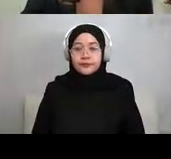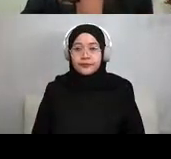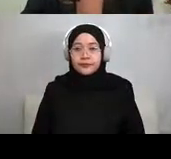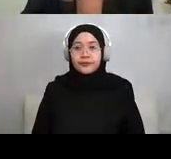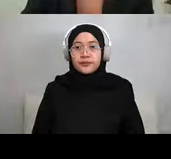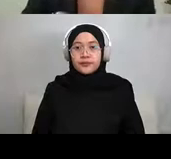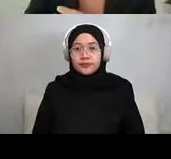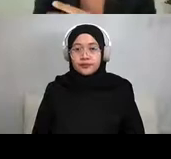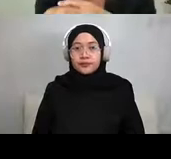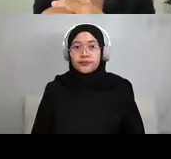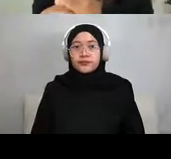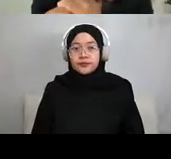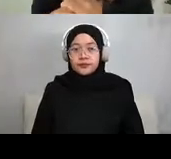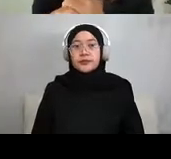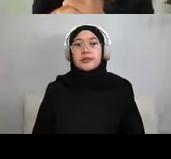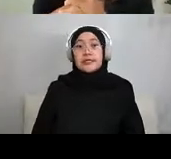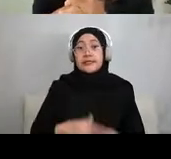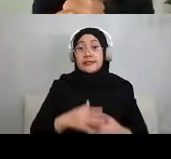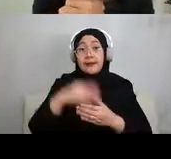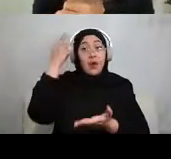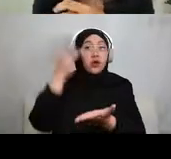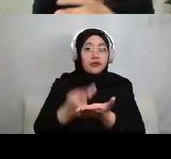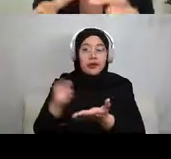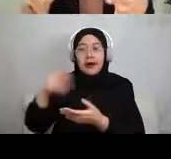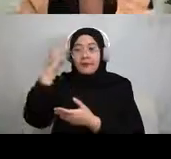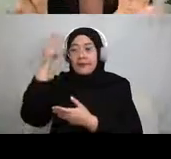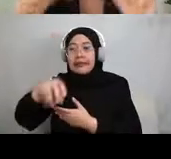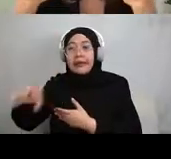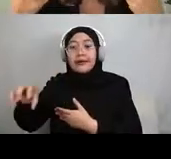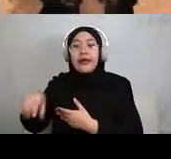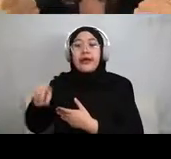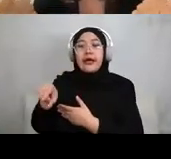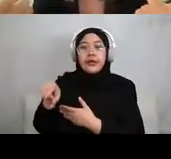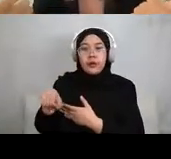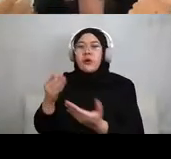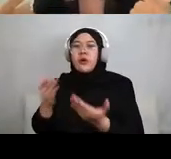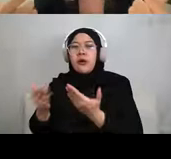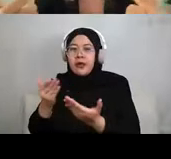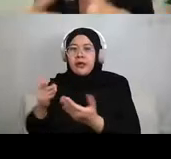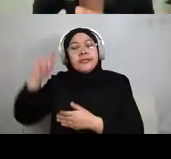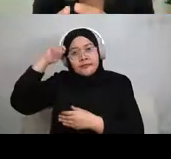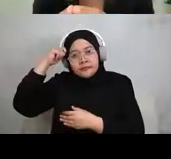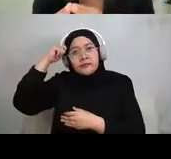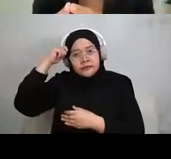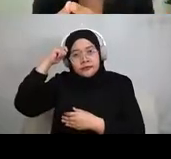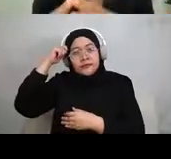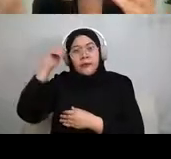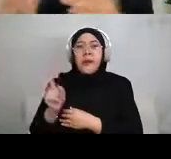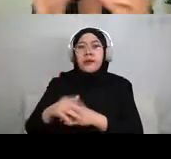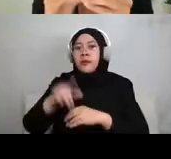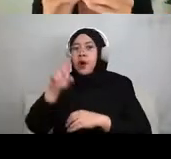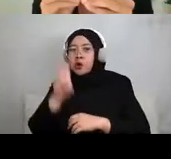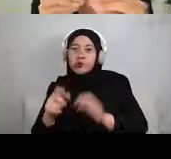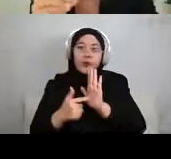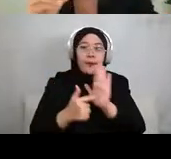a municipality is more difficult. So we know that the first model that we presented that has